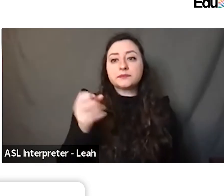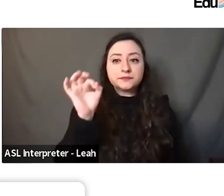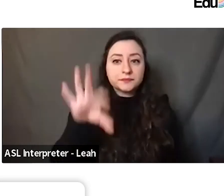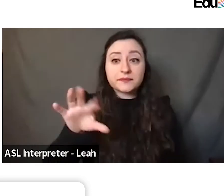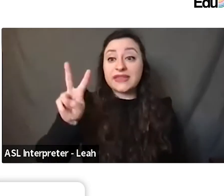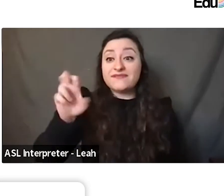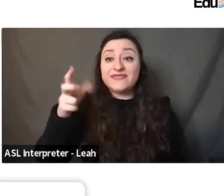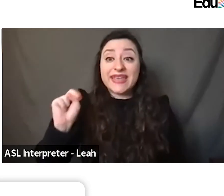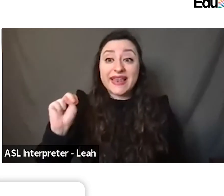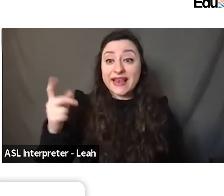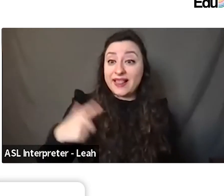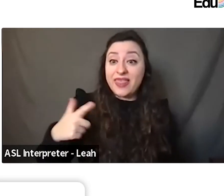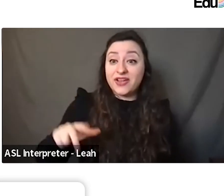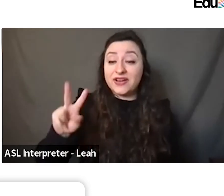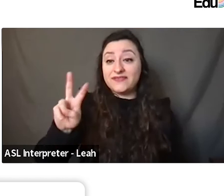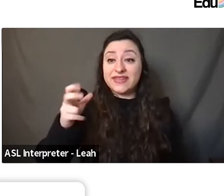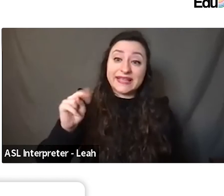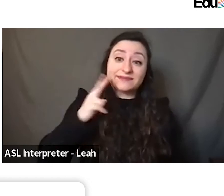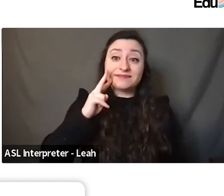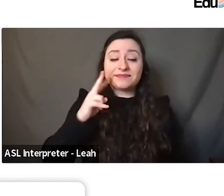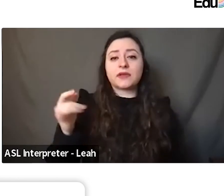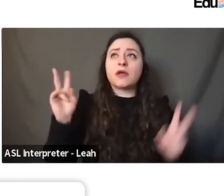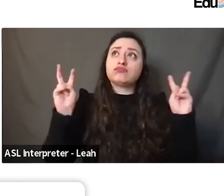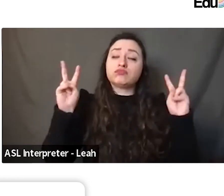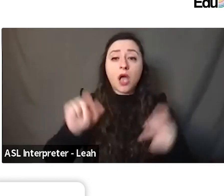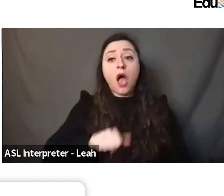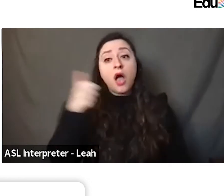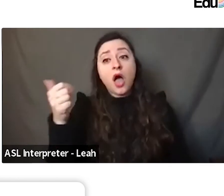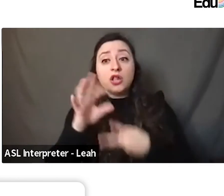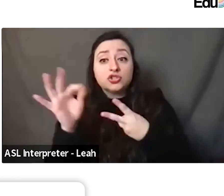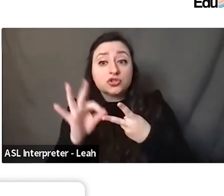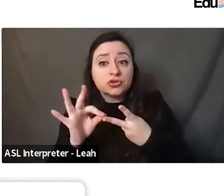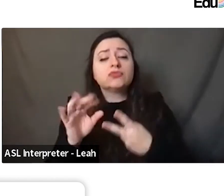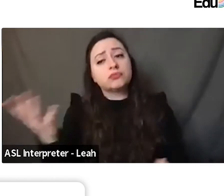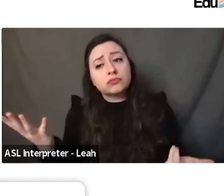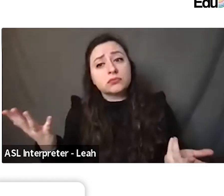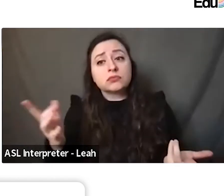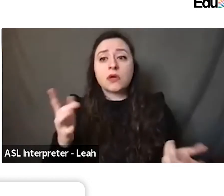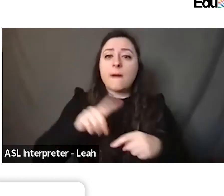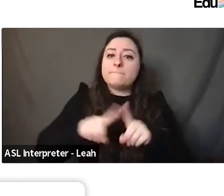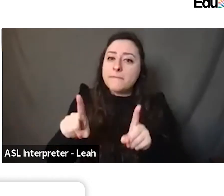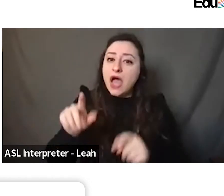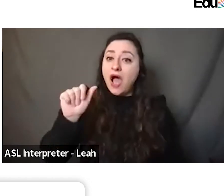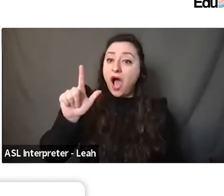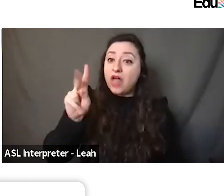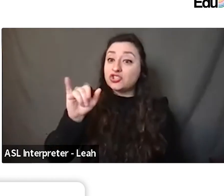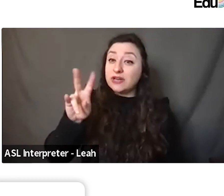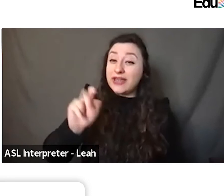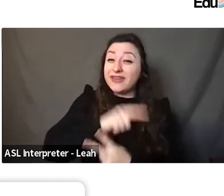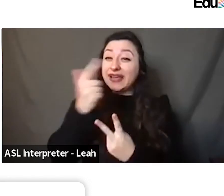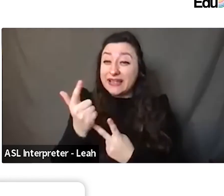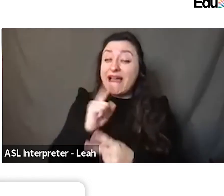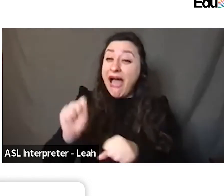vegan leather is a lot of times talked about as an alternative. And so we also have to be clear if an alternative is actually